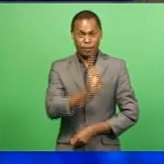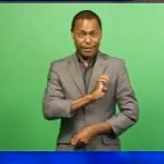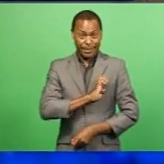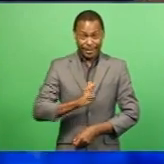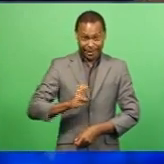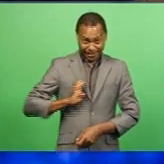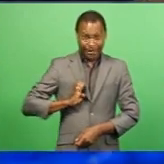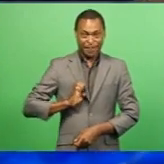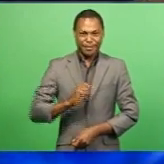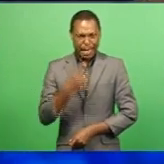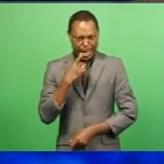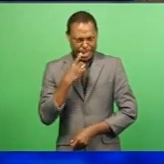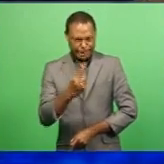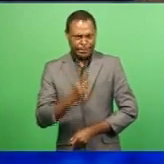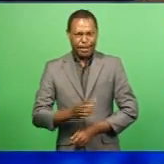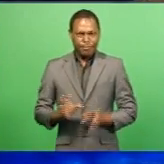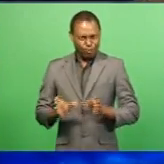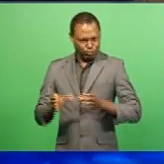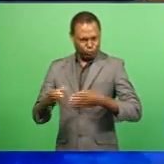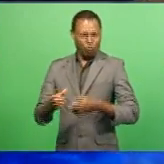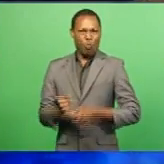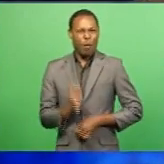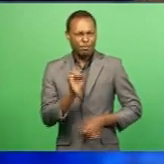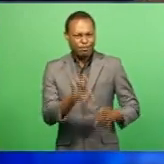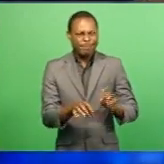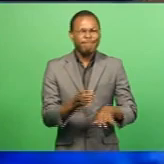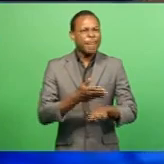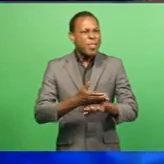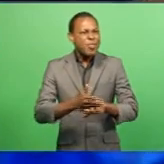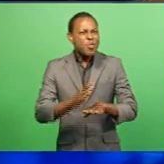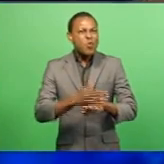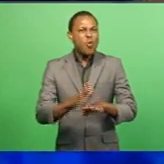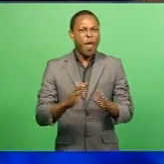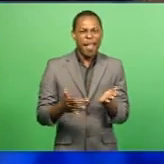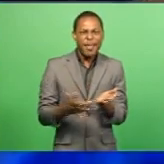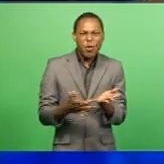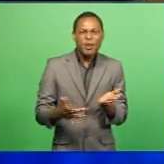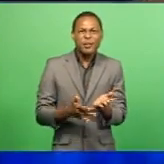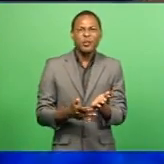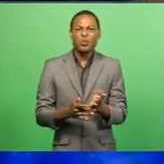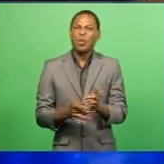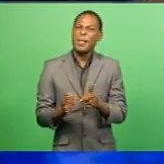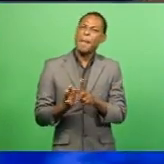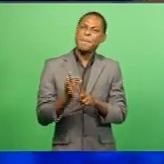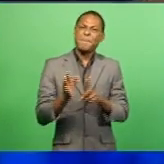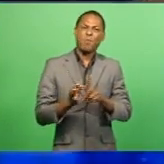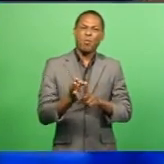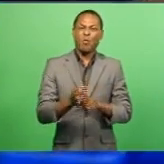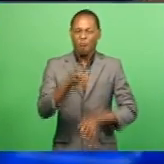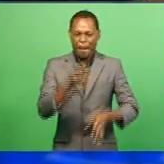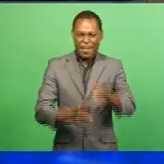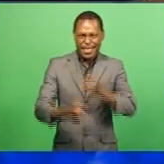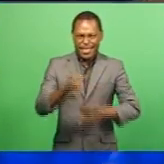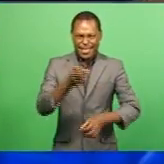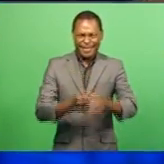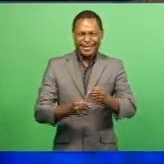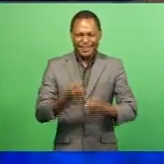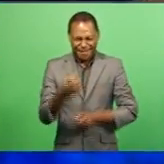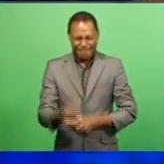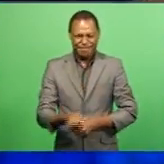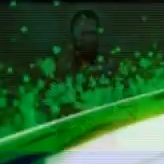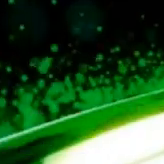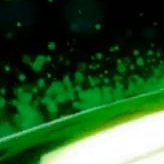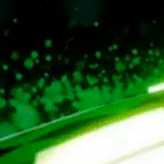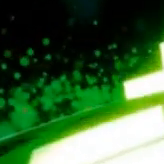Prasad says the corporation has been investing in new technologies to improve milk production and reduce the import bill. Kritika Kumar